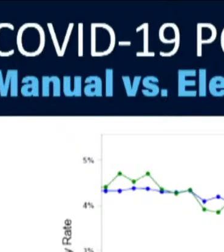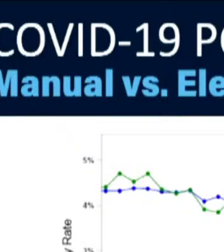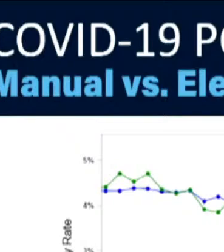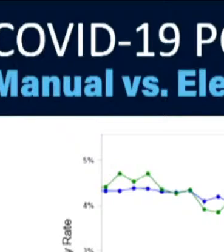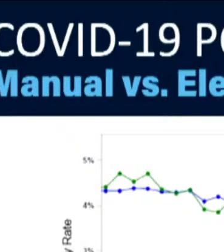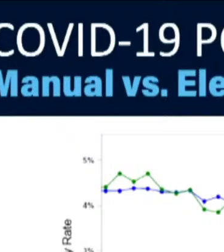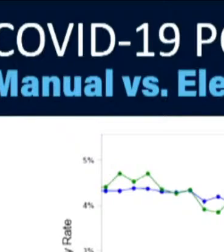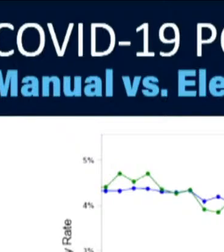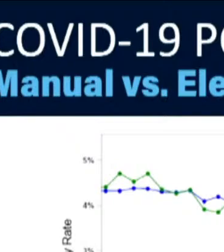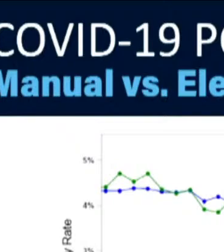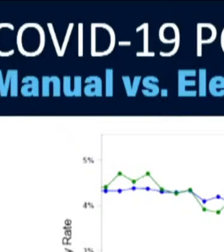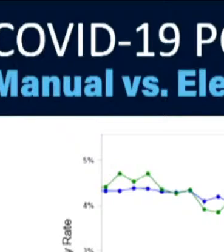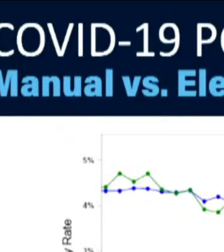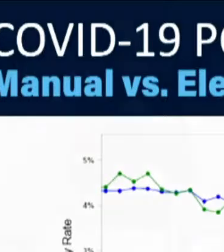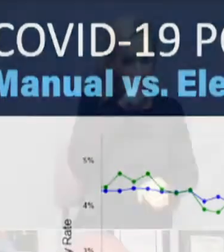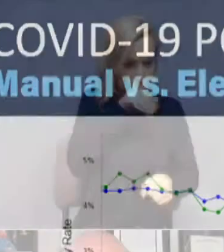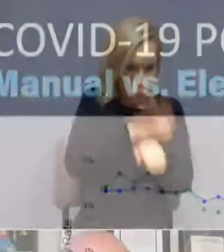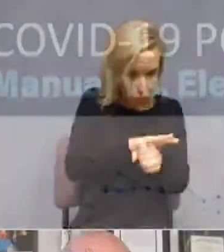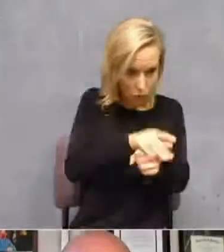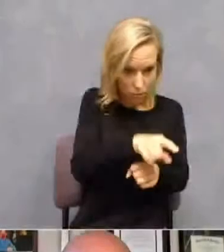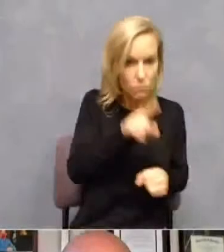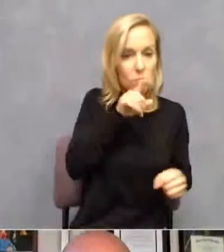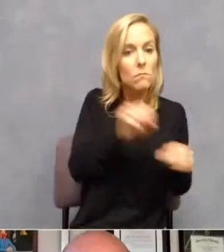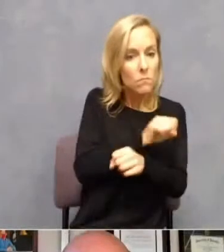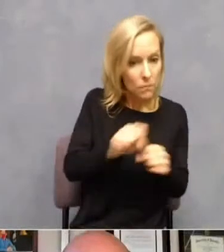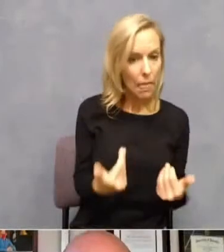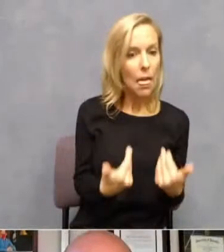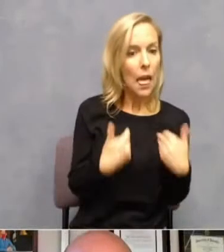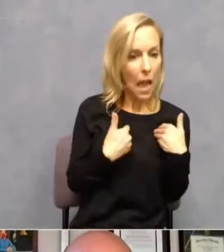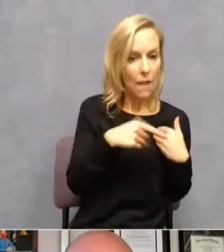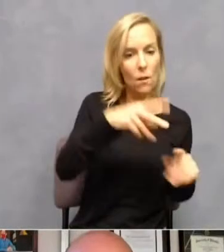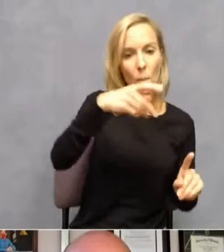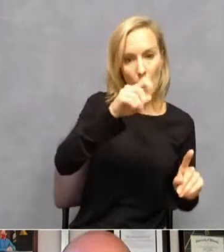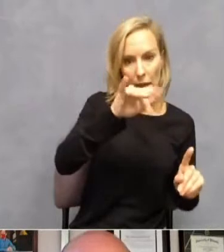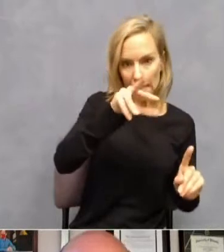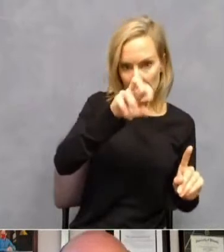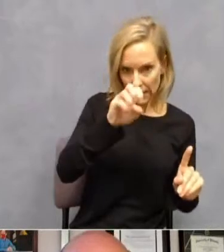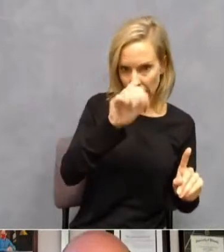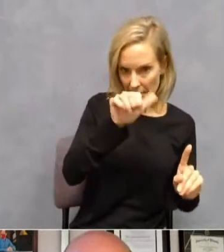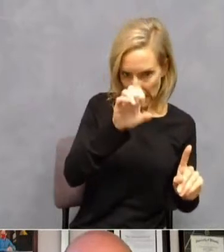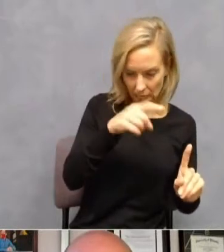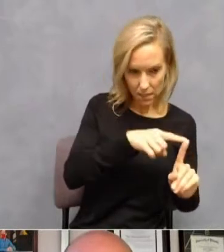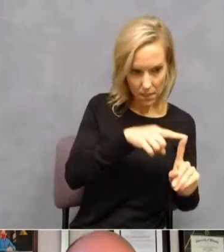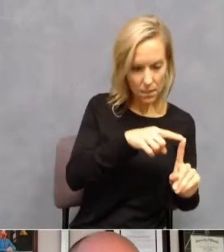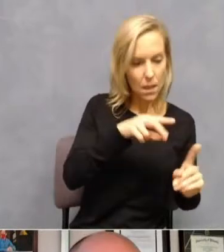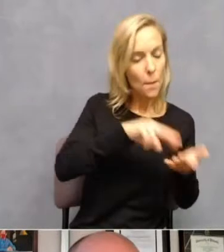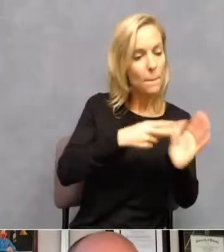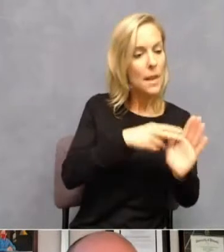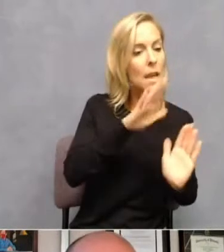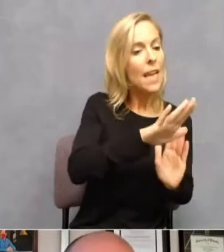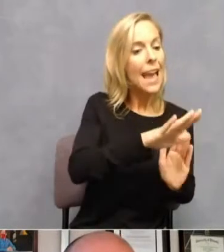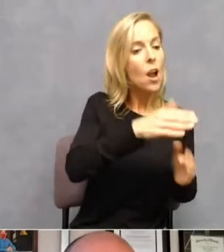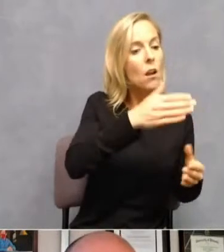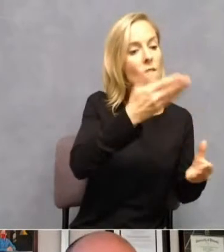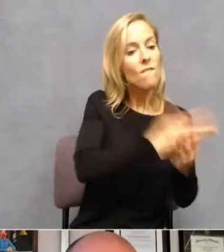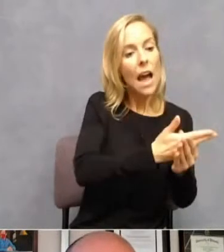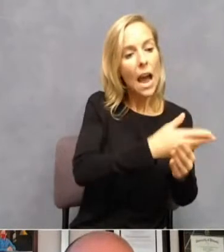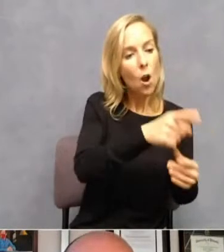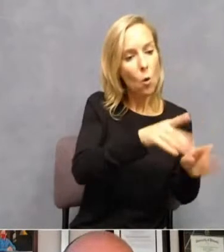is a positive case or a presumptive positive case, and opened a file and are maintaining the file. That's a